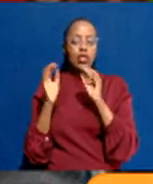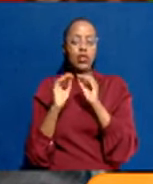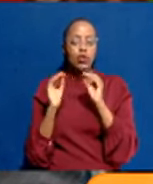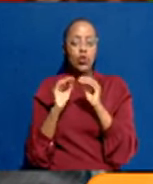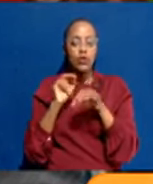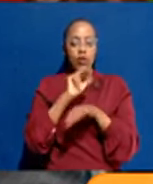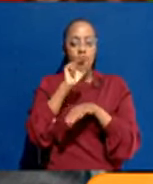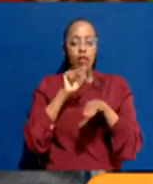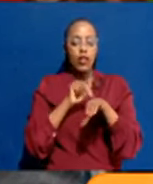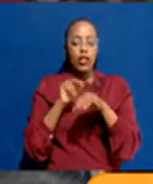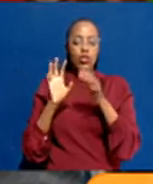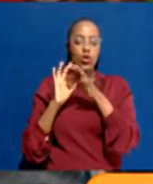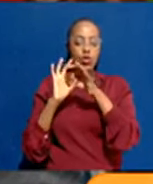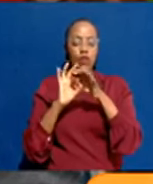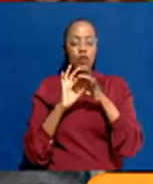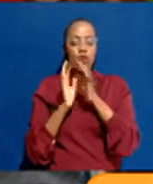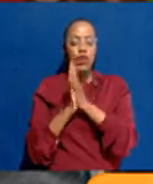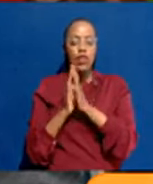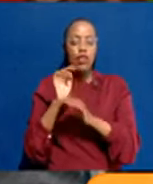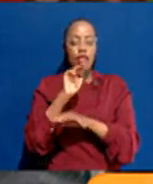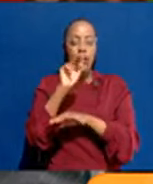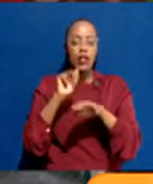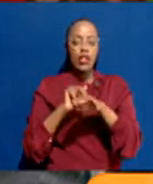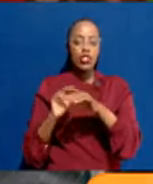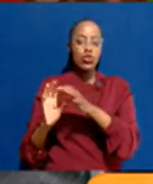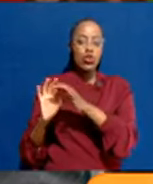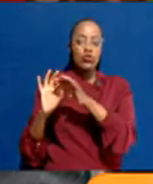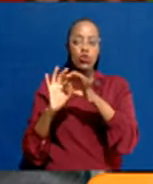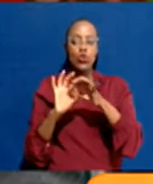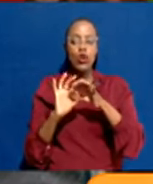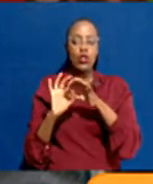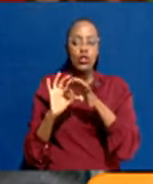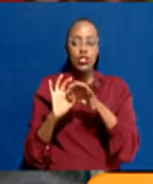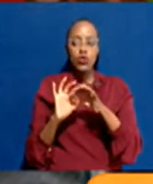the national unity or national cohesion.